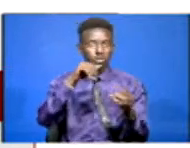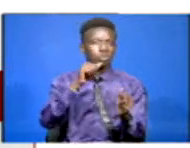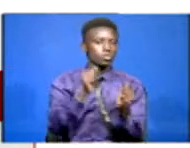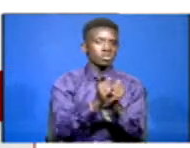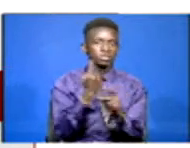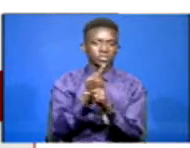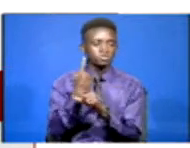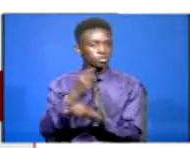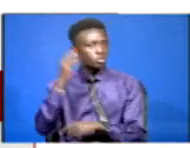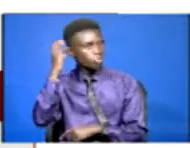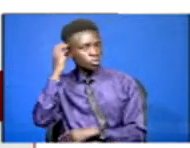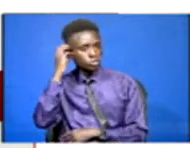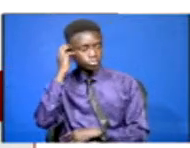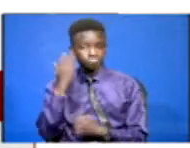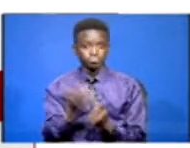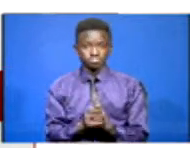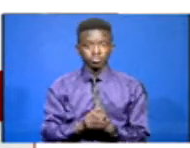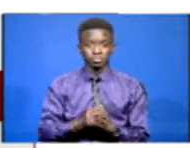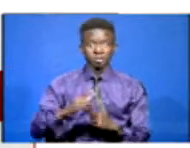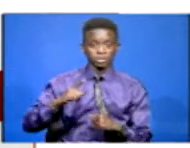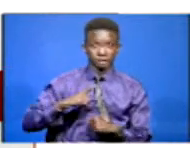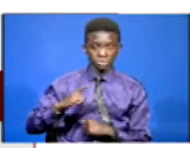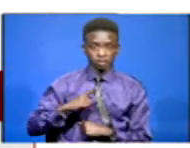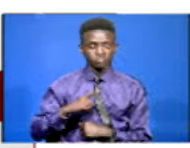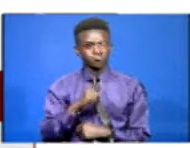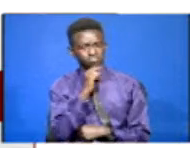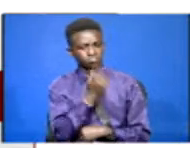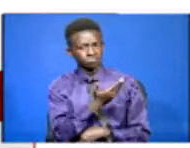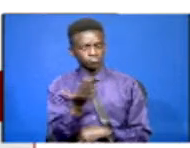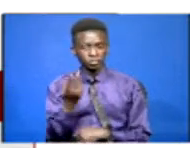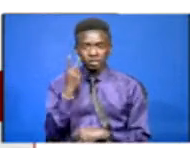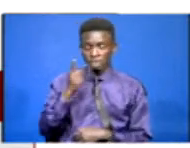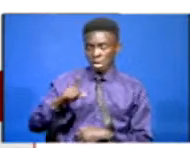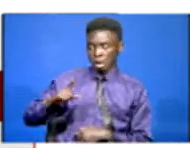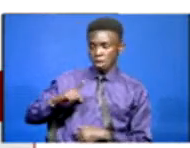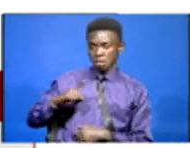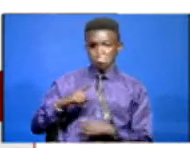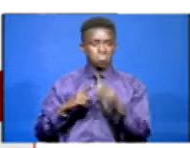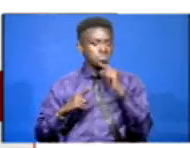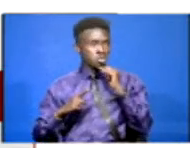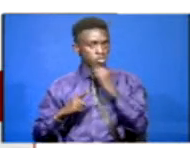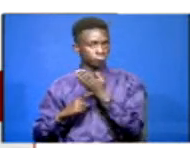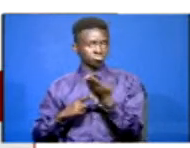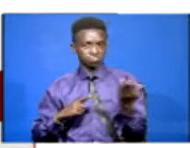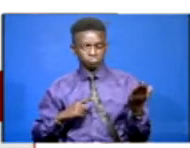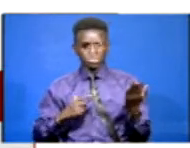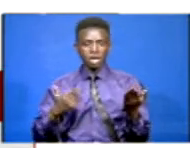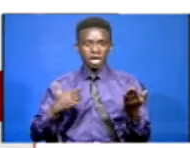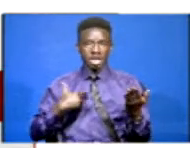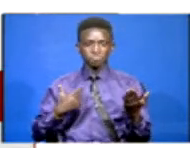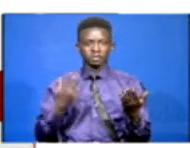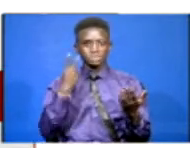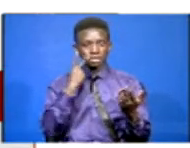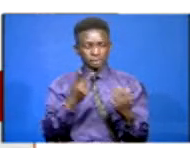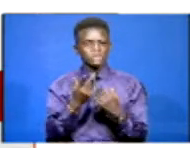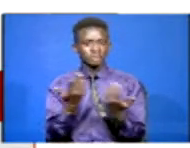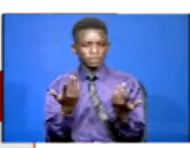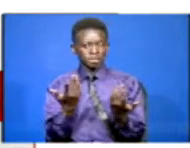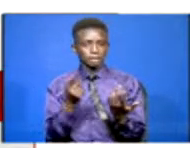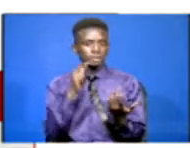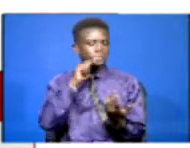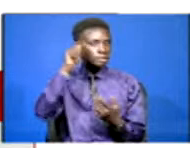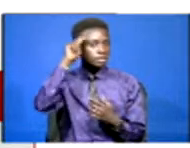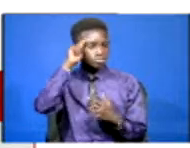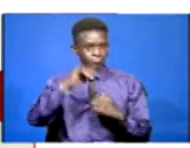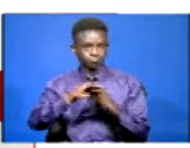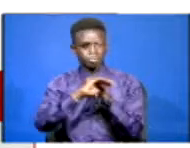guardians, our girls and boys are adversely affected by the issue of the triple threat: teenage pregnancy, new